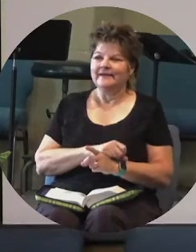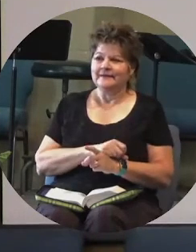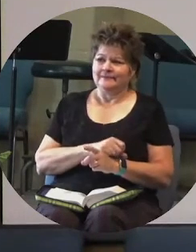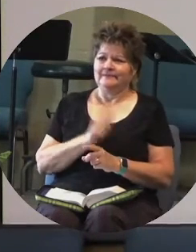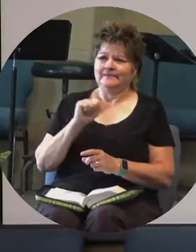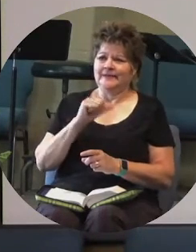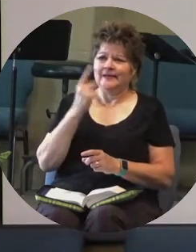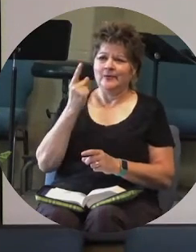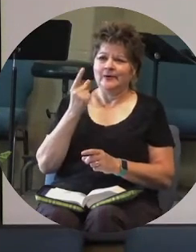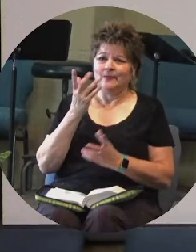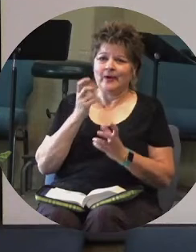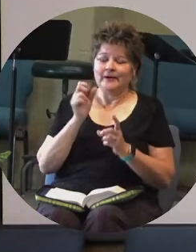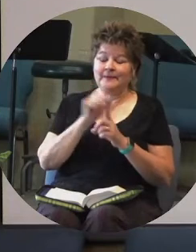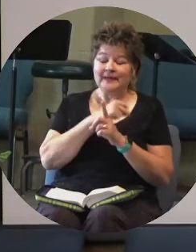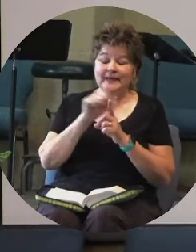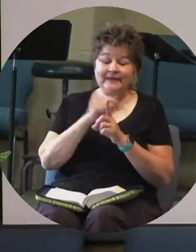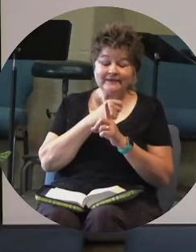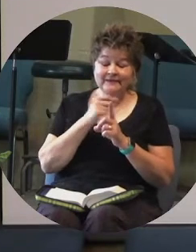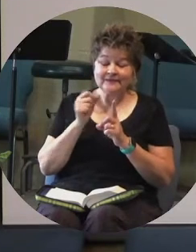Anybody?